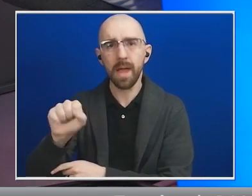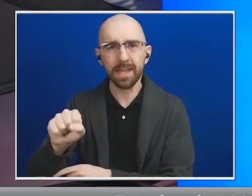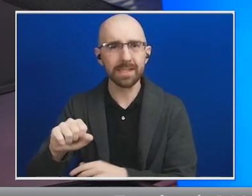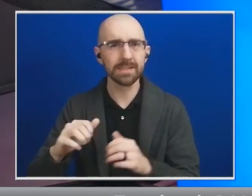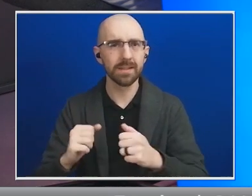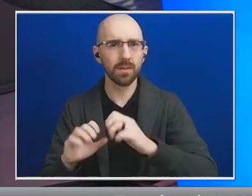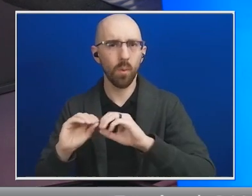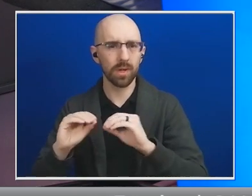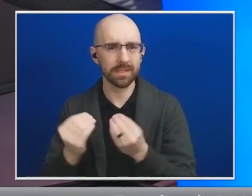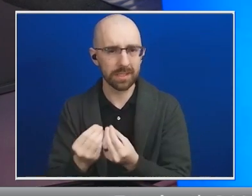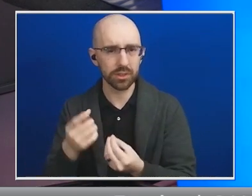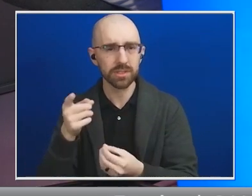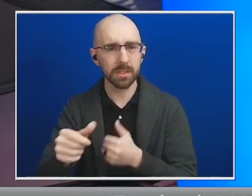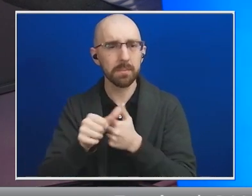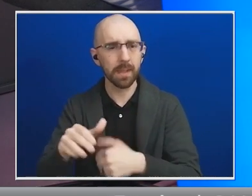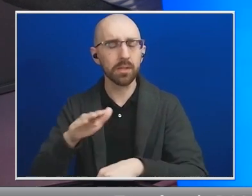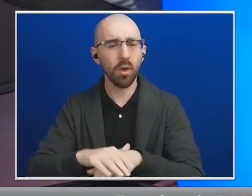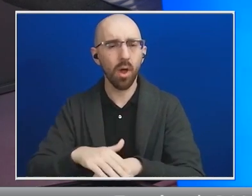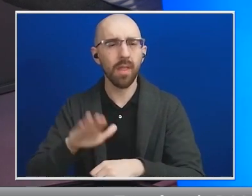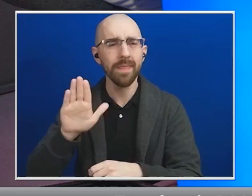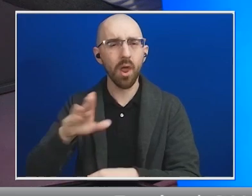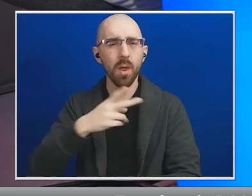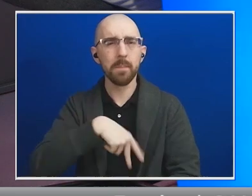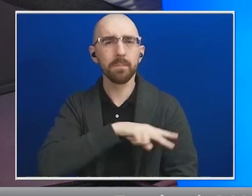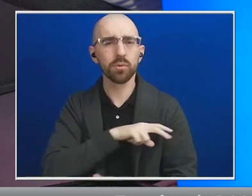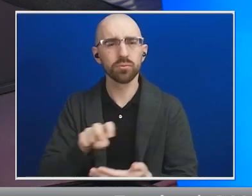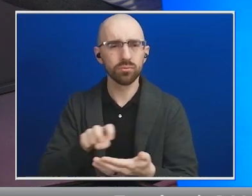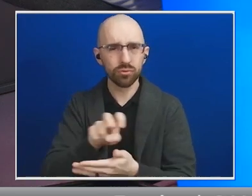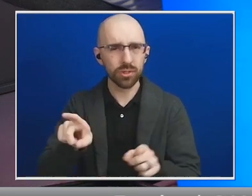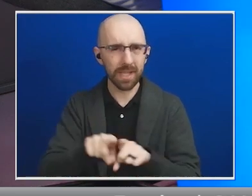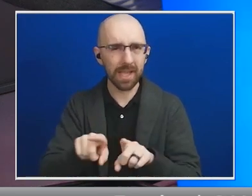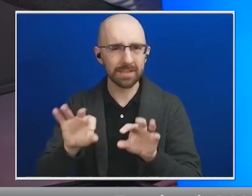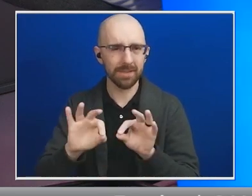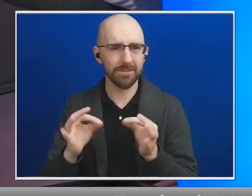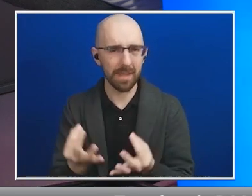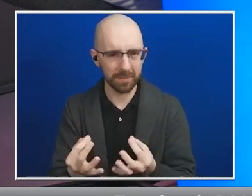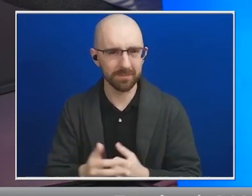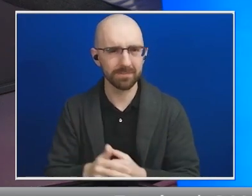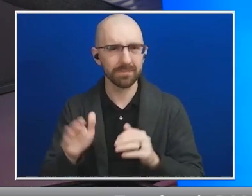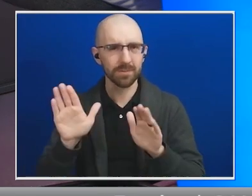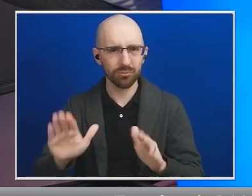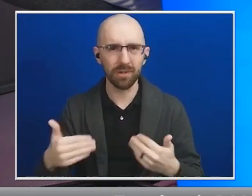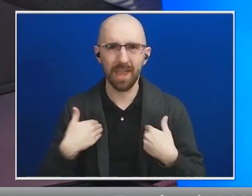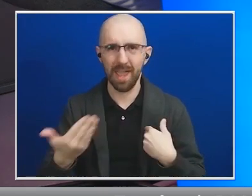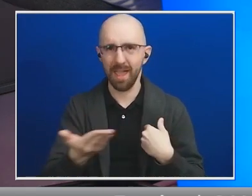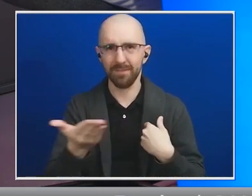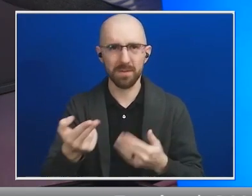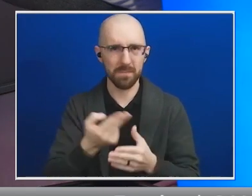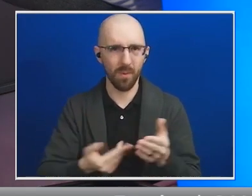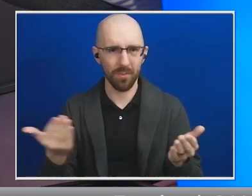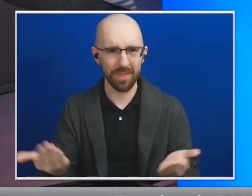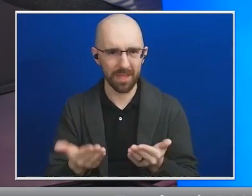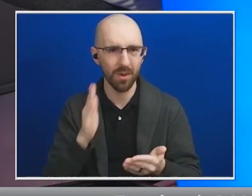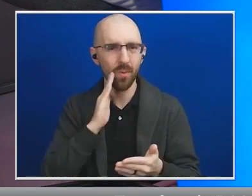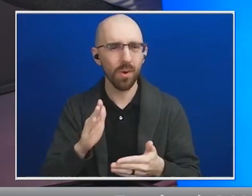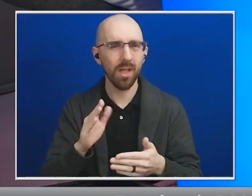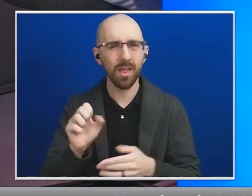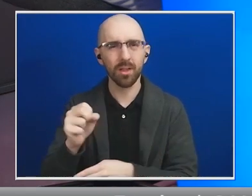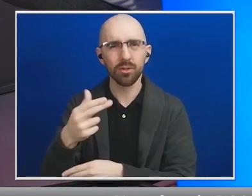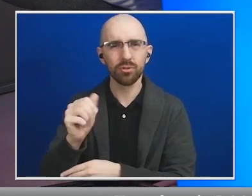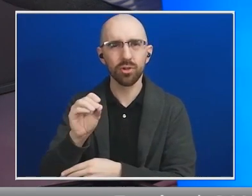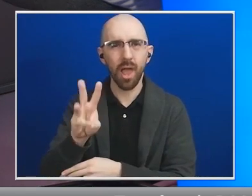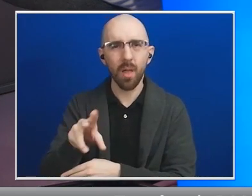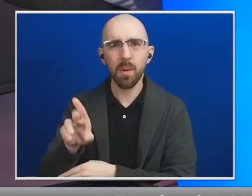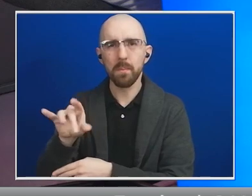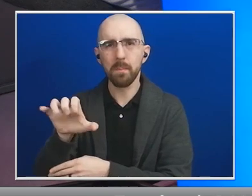based on their very personal journey as a family. So great to have you both here. We're going to get to Shadow Buddies in just a moment. We're going to go